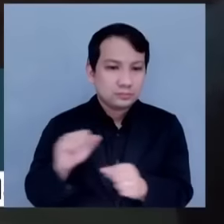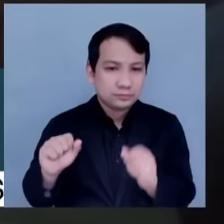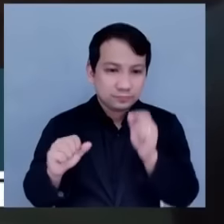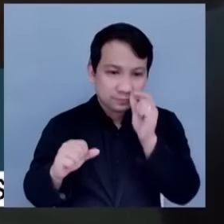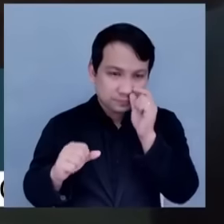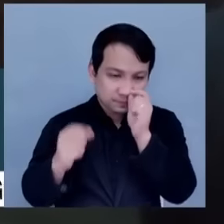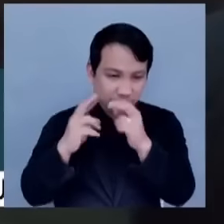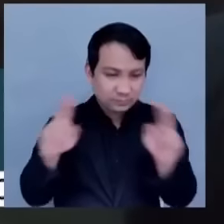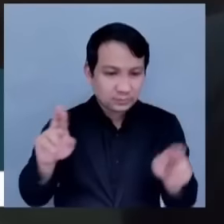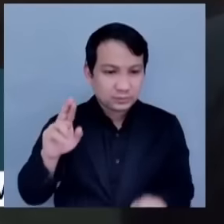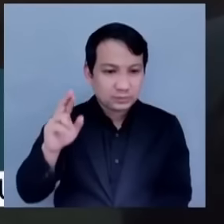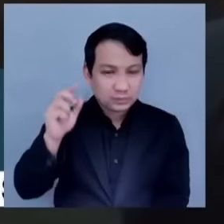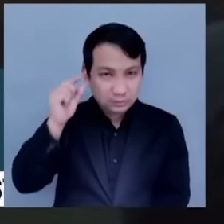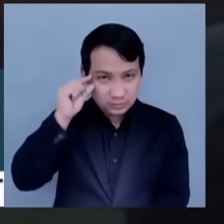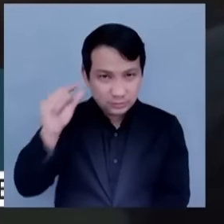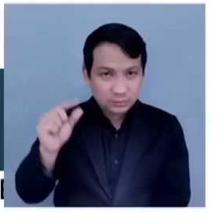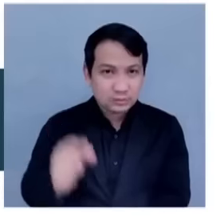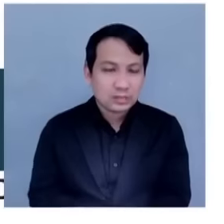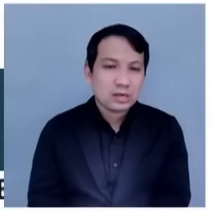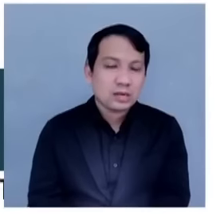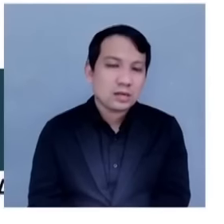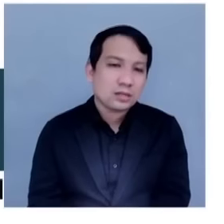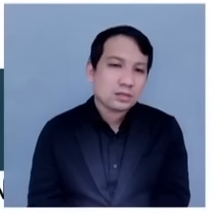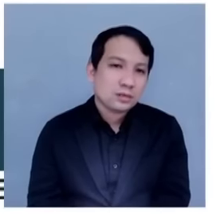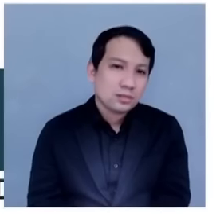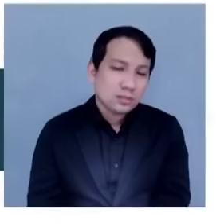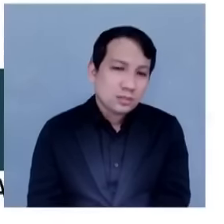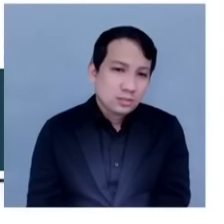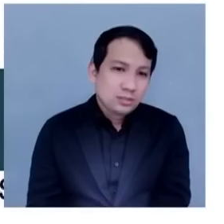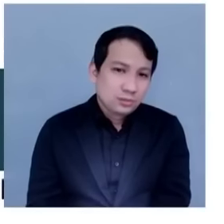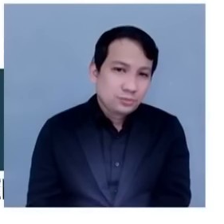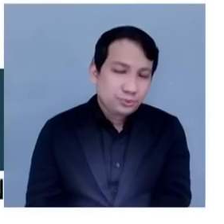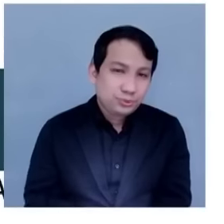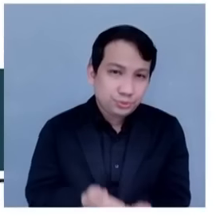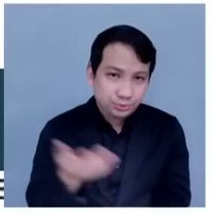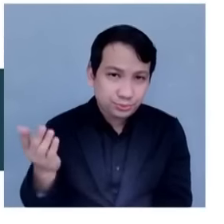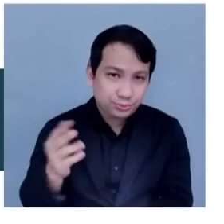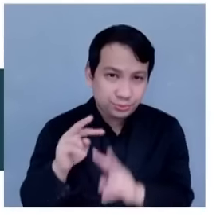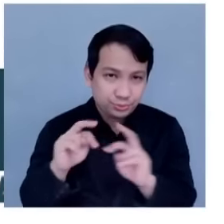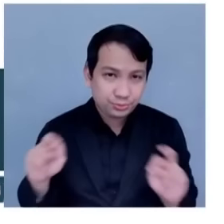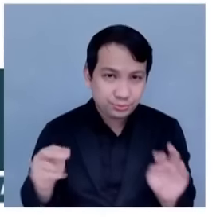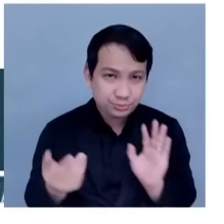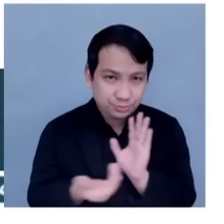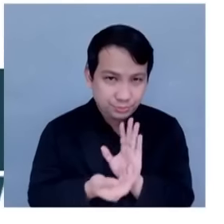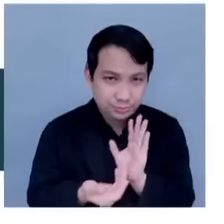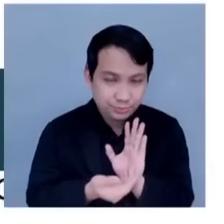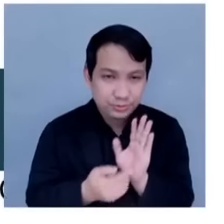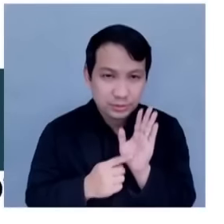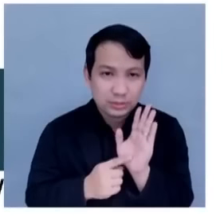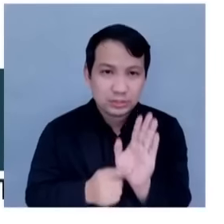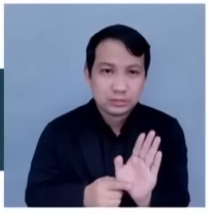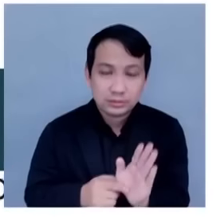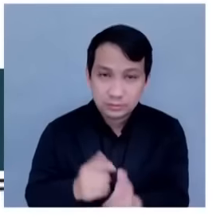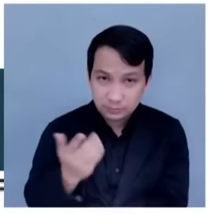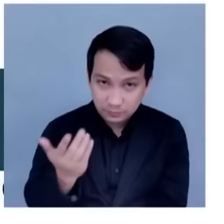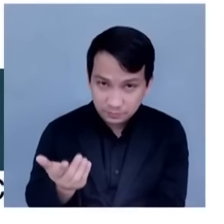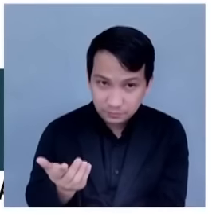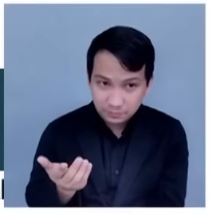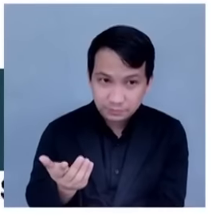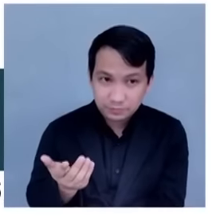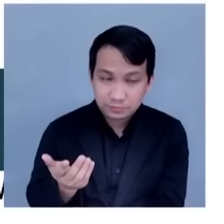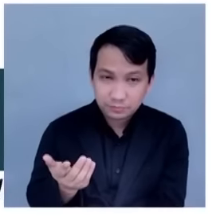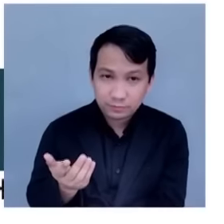Alice Gu. But if there's anything that all of these investigations have shown the public, it's that